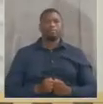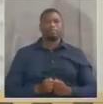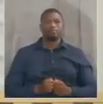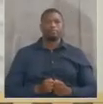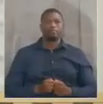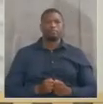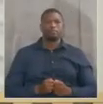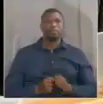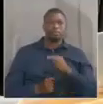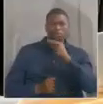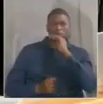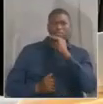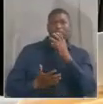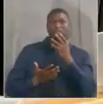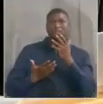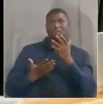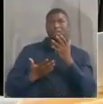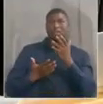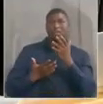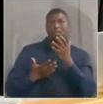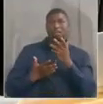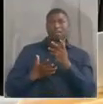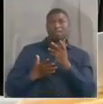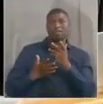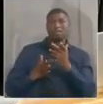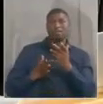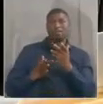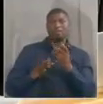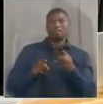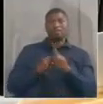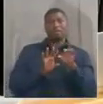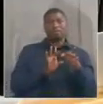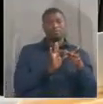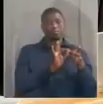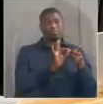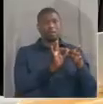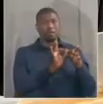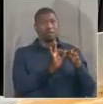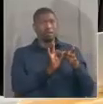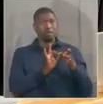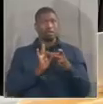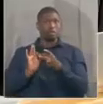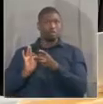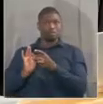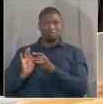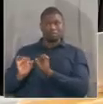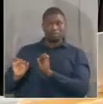So at the end of each, as the end of the